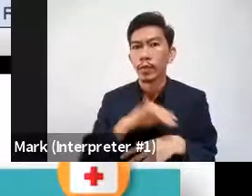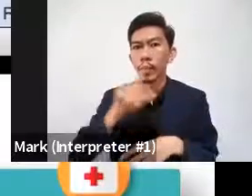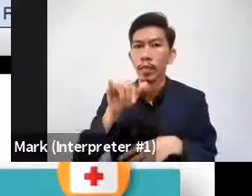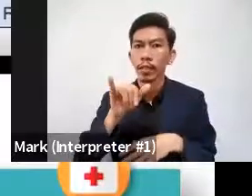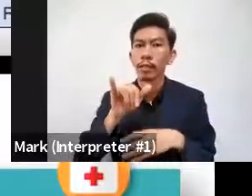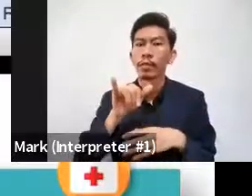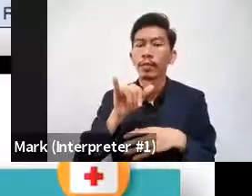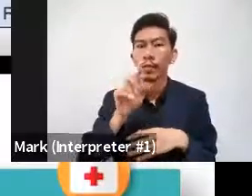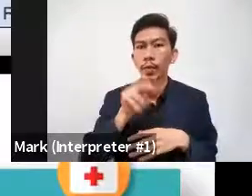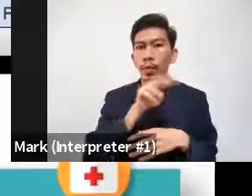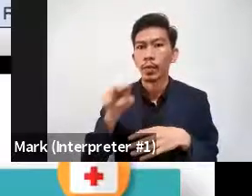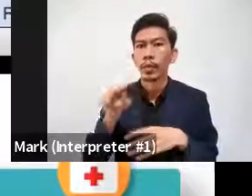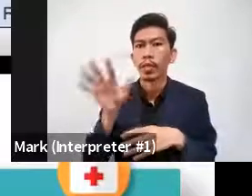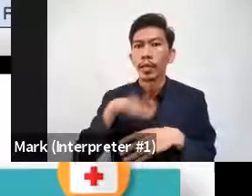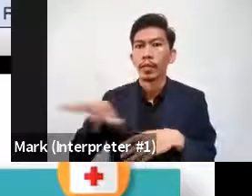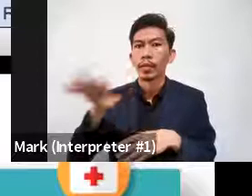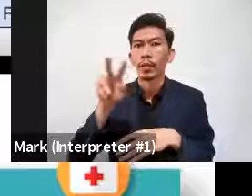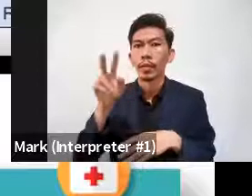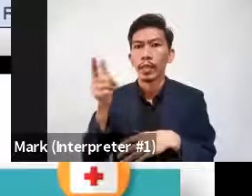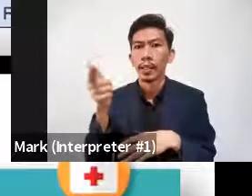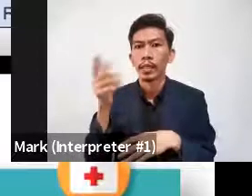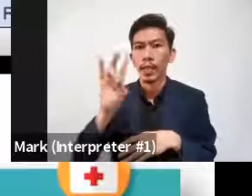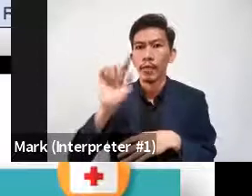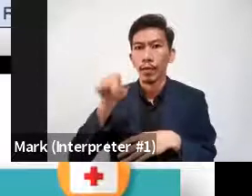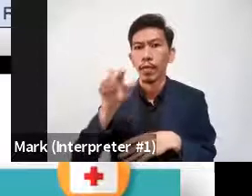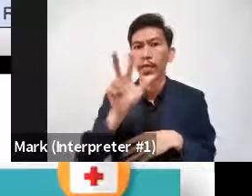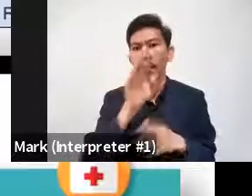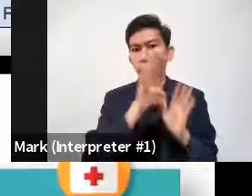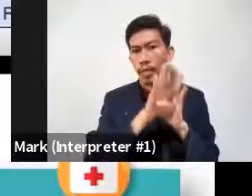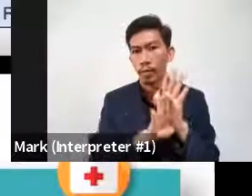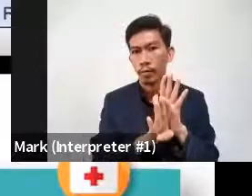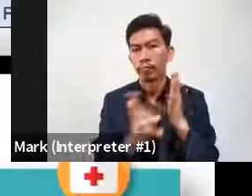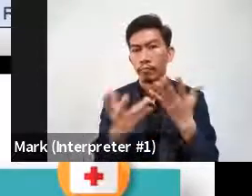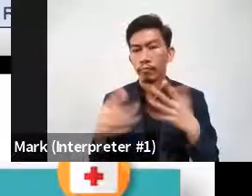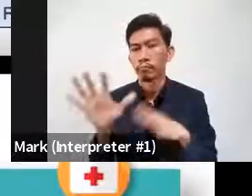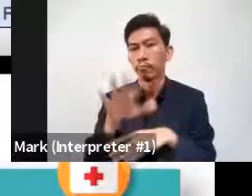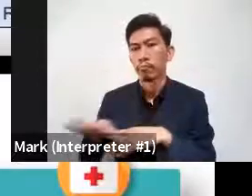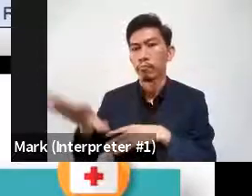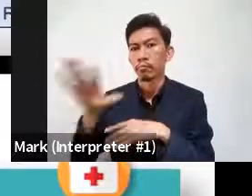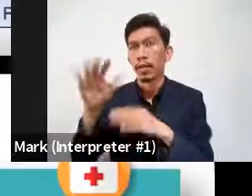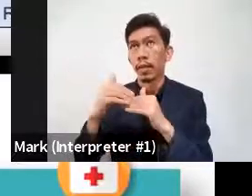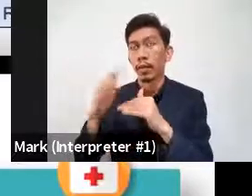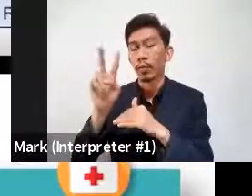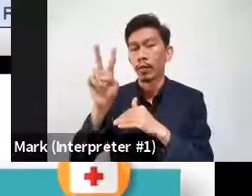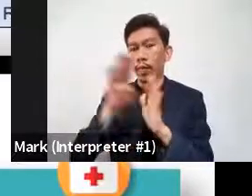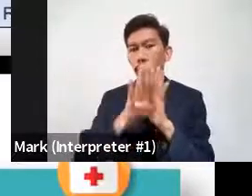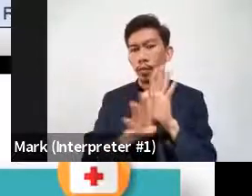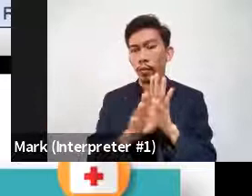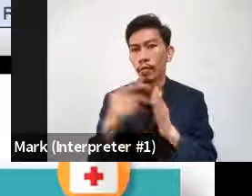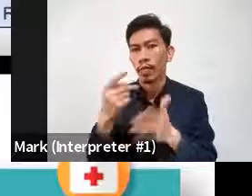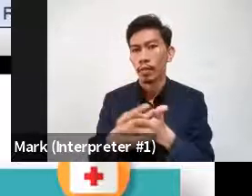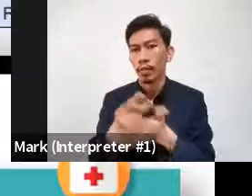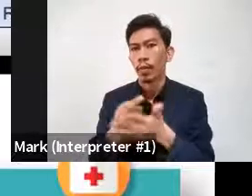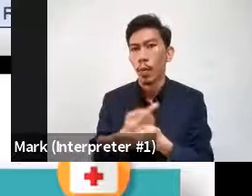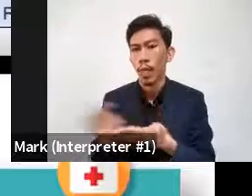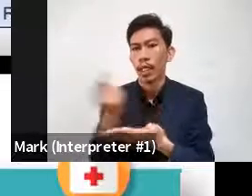around 57.3 billion pesos already. And that is roughly around more than 2 billion pesos a week payment